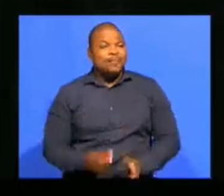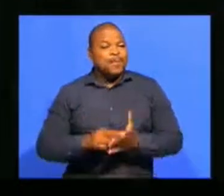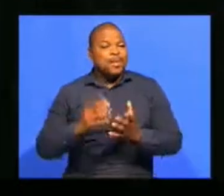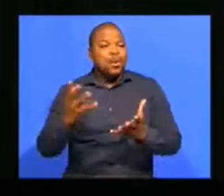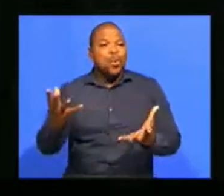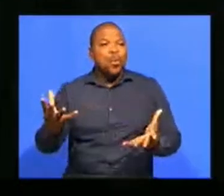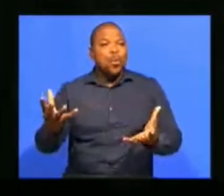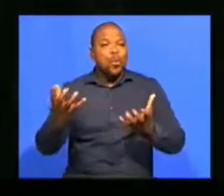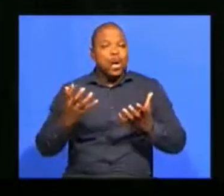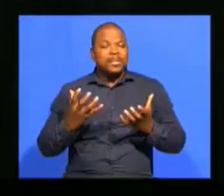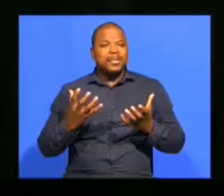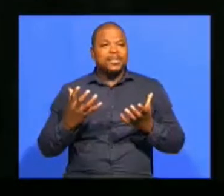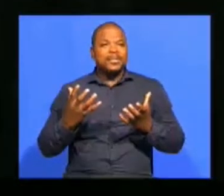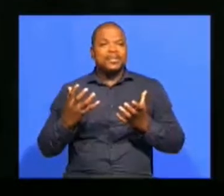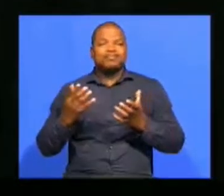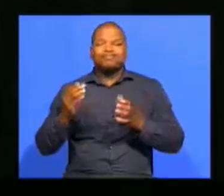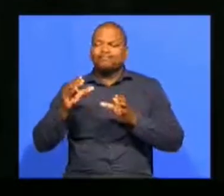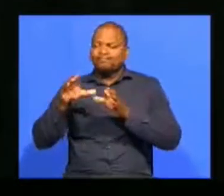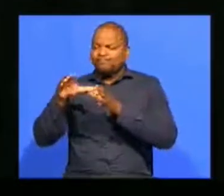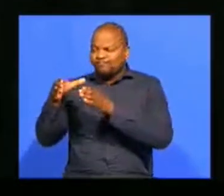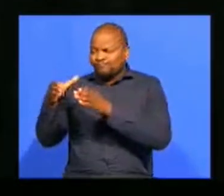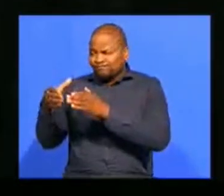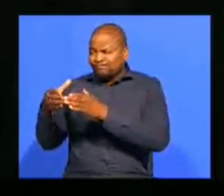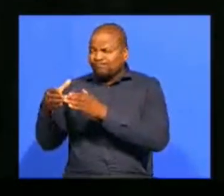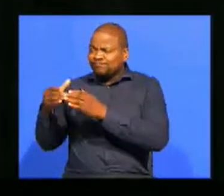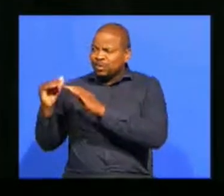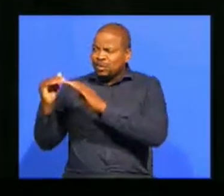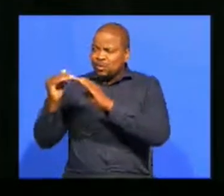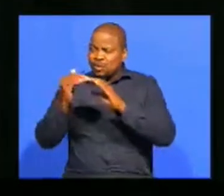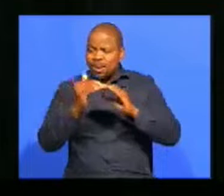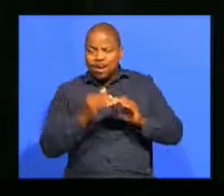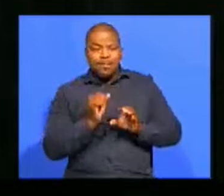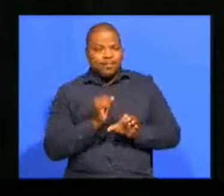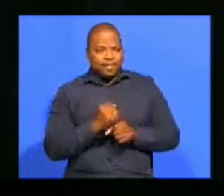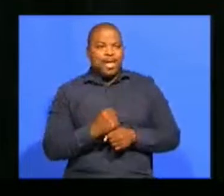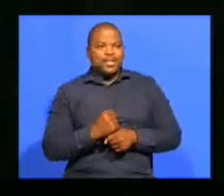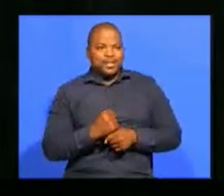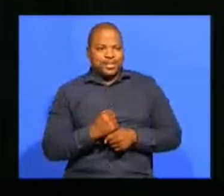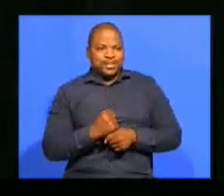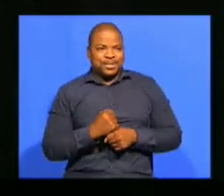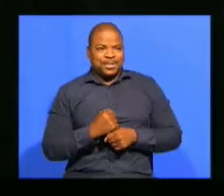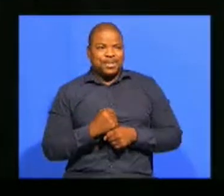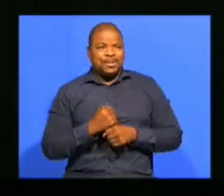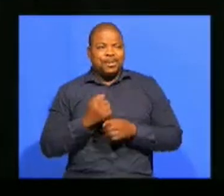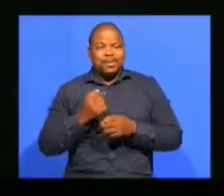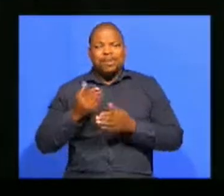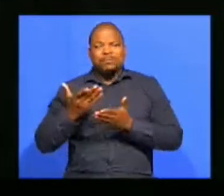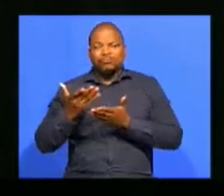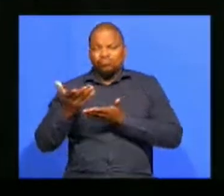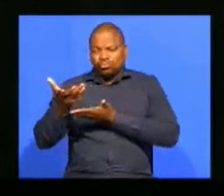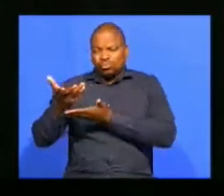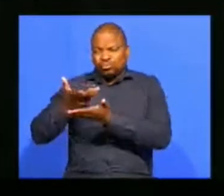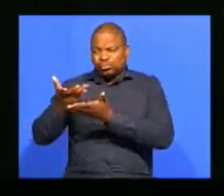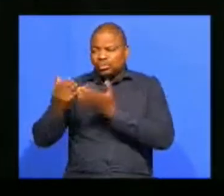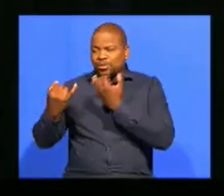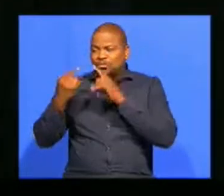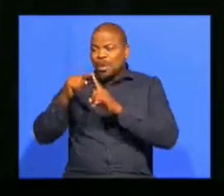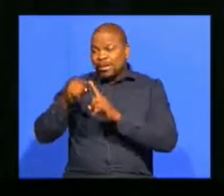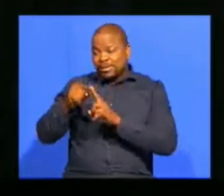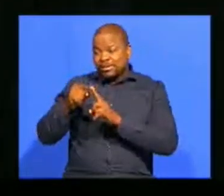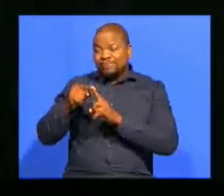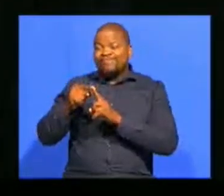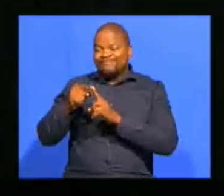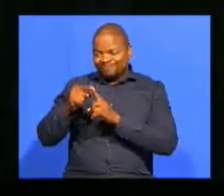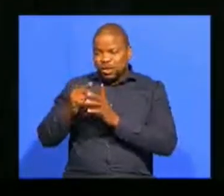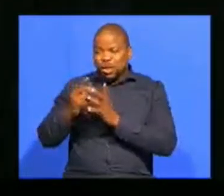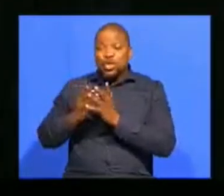to bring about a coalition of like-minded to mitigate against these, and hopefully